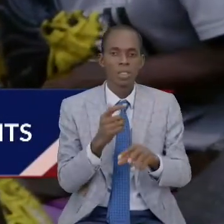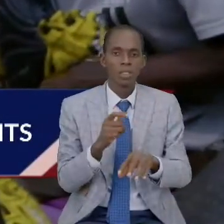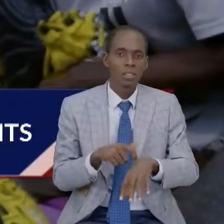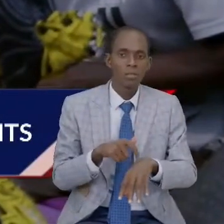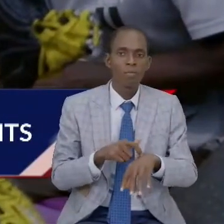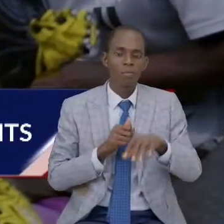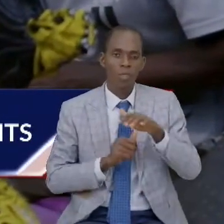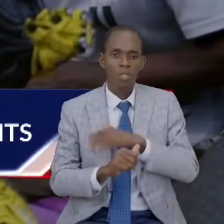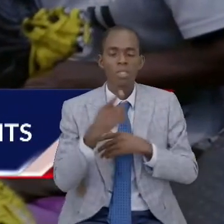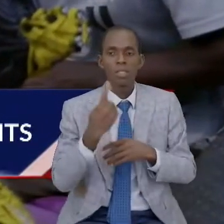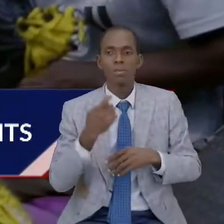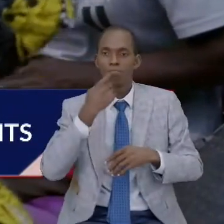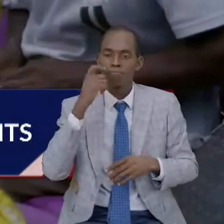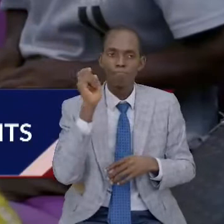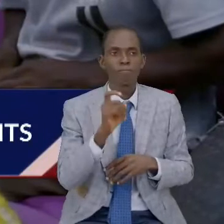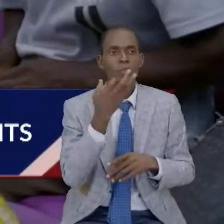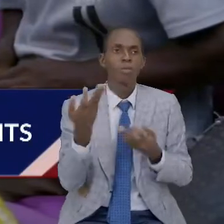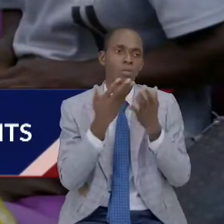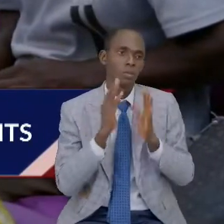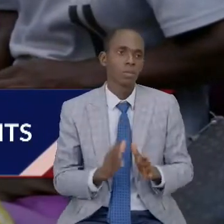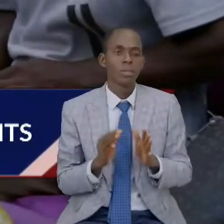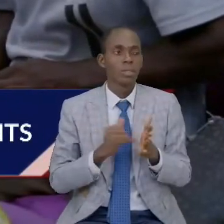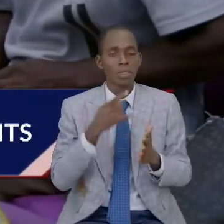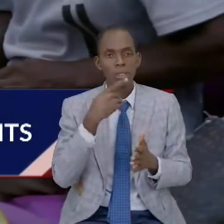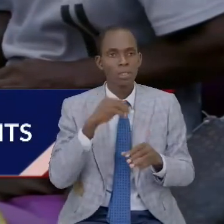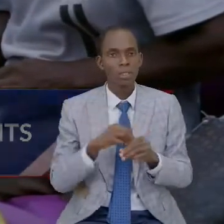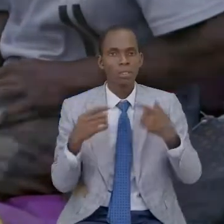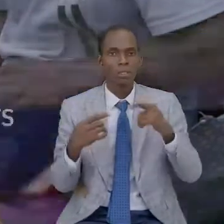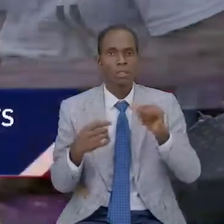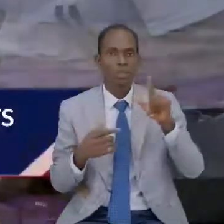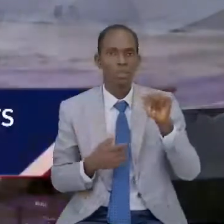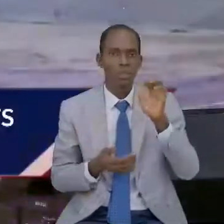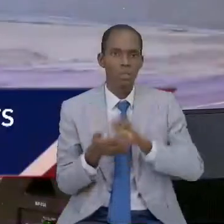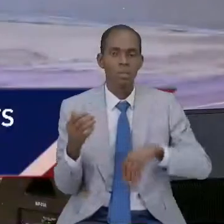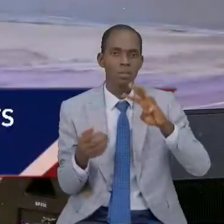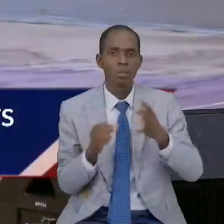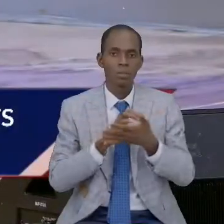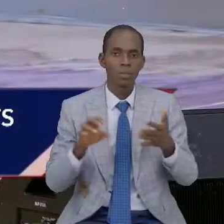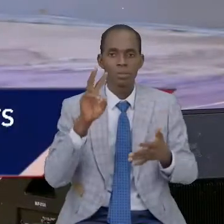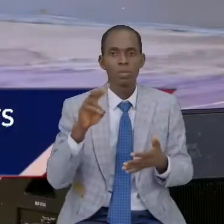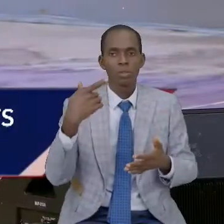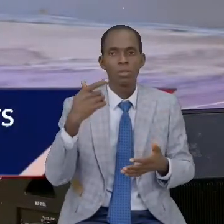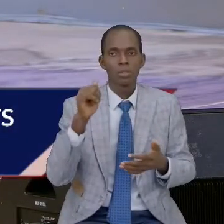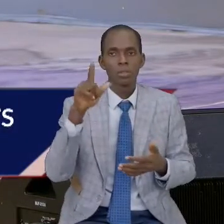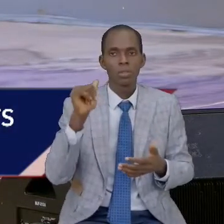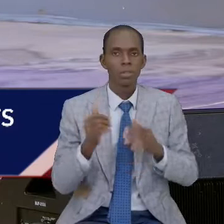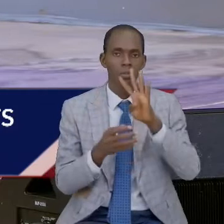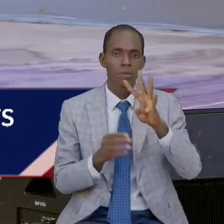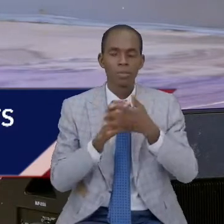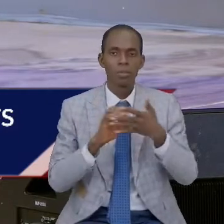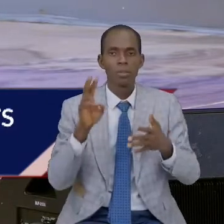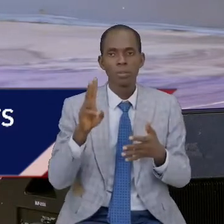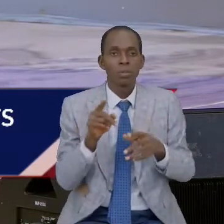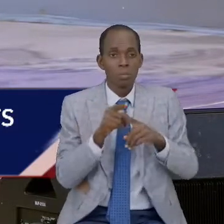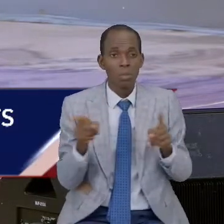The season under the charge of servants. It tells us in Galatians chapter 4, reading from verse 2. But he is